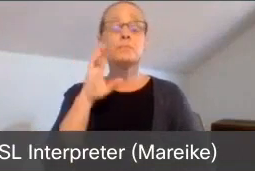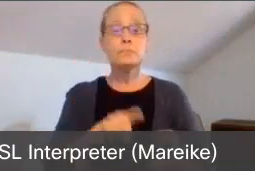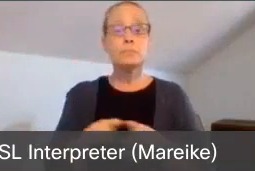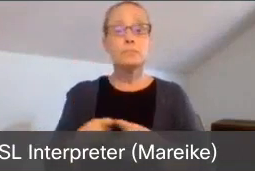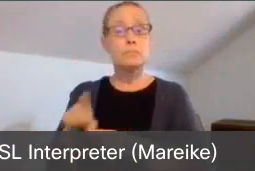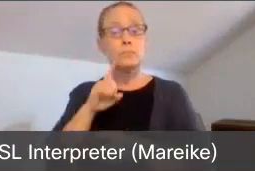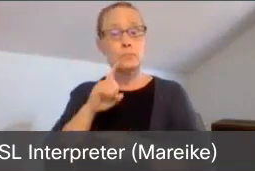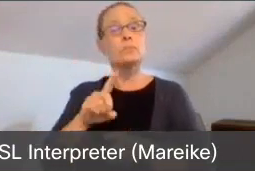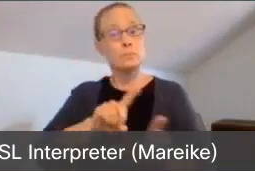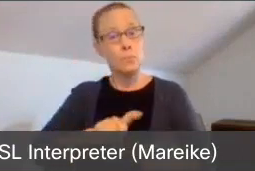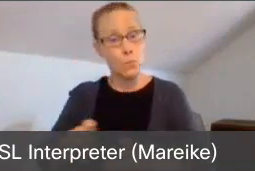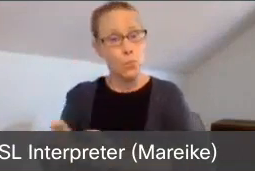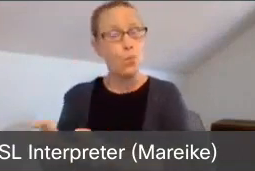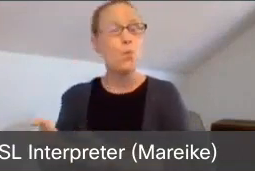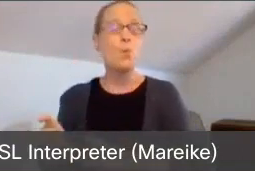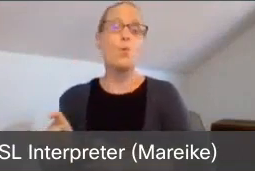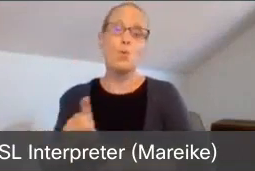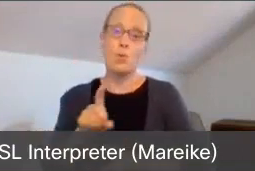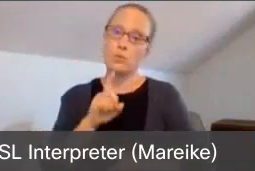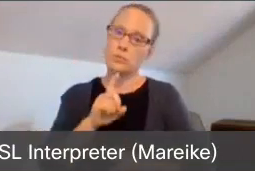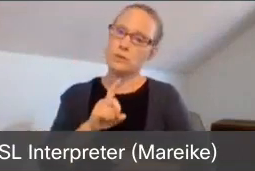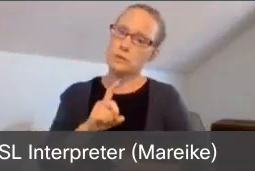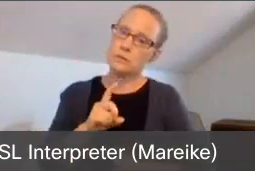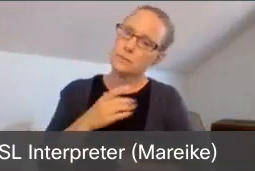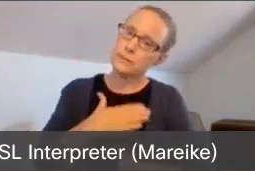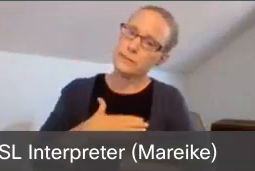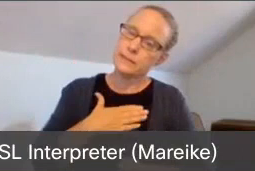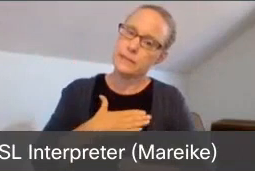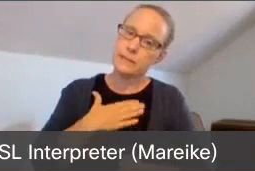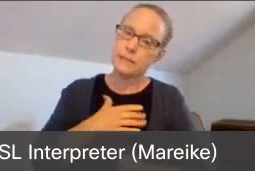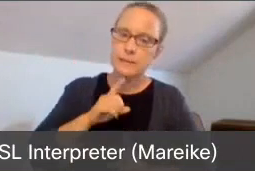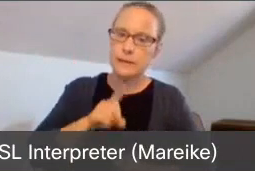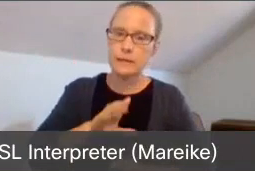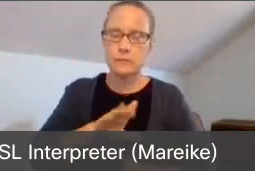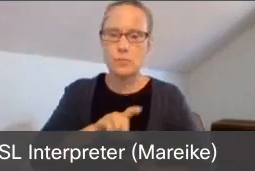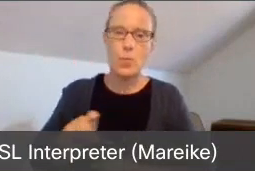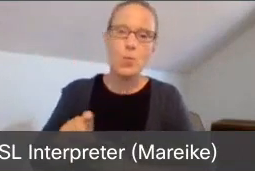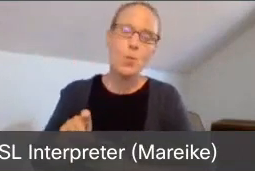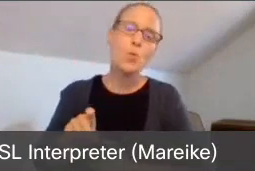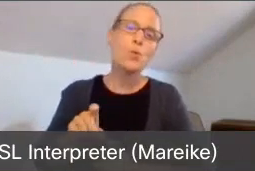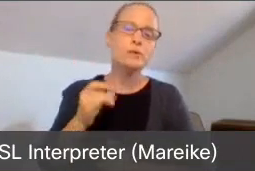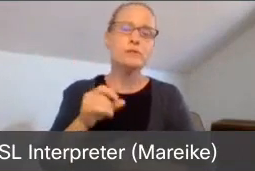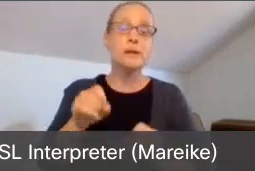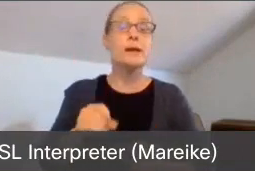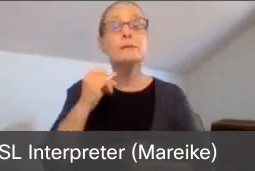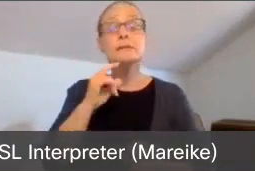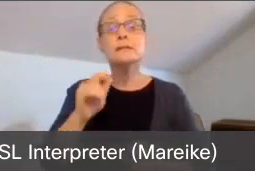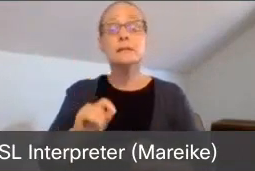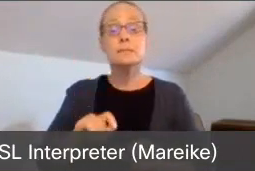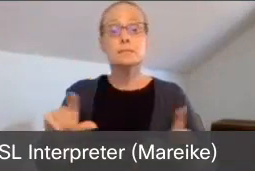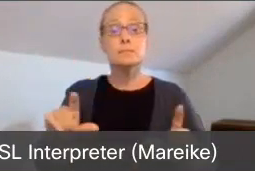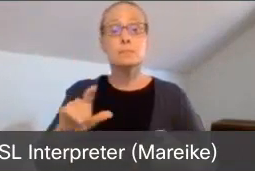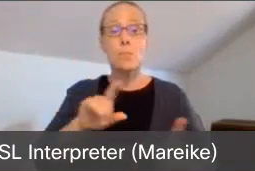a poll and appreciate your participation. When you see the poll pop up on your screen, please take a moment and enter